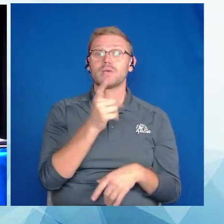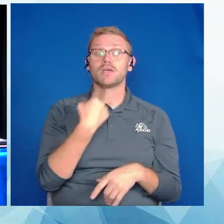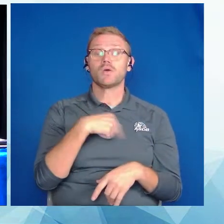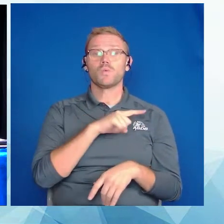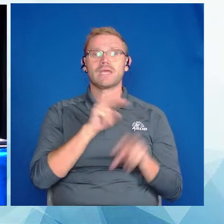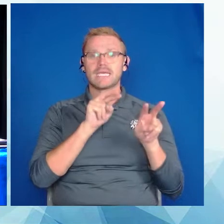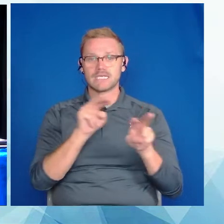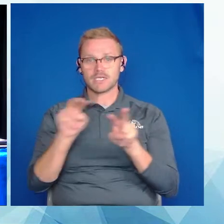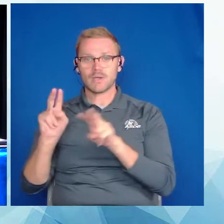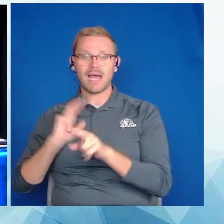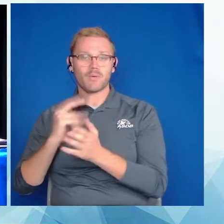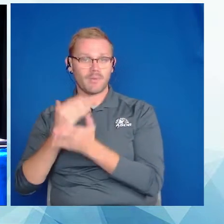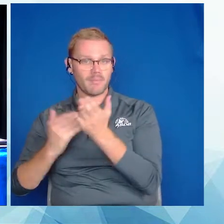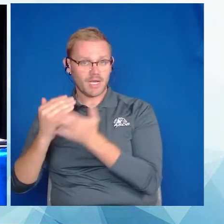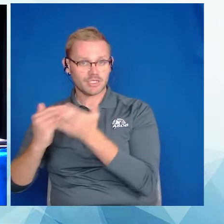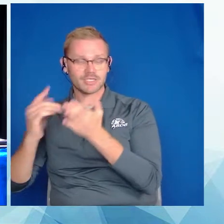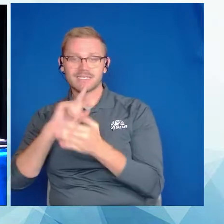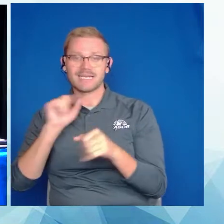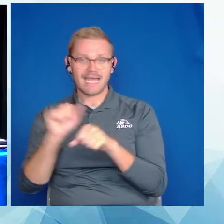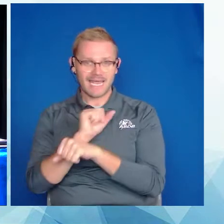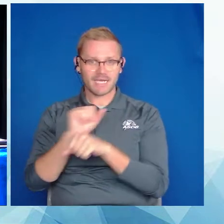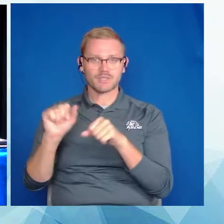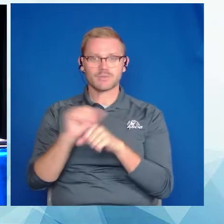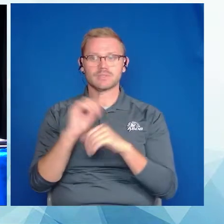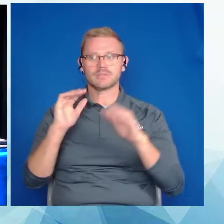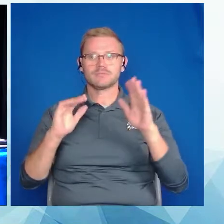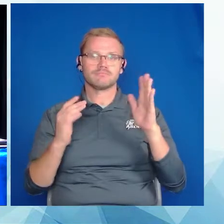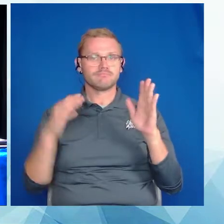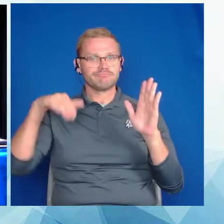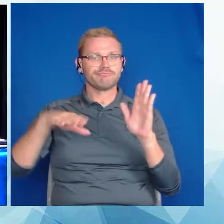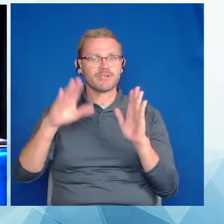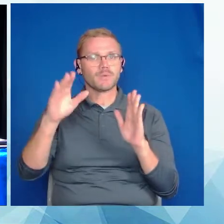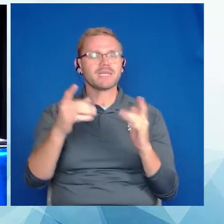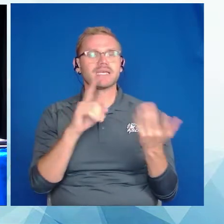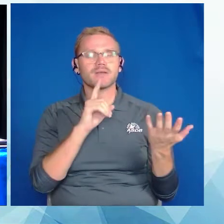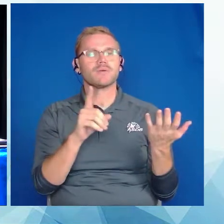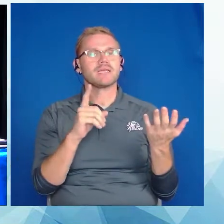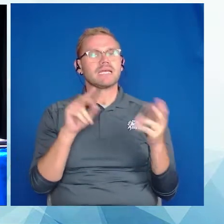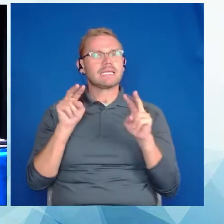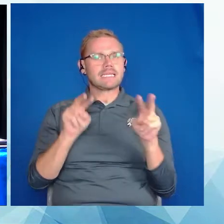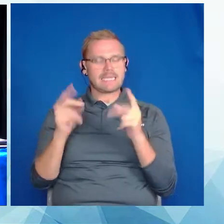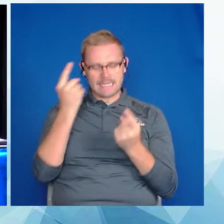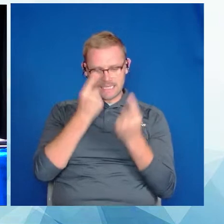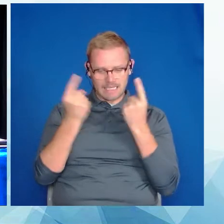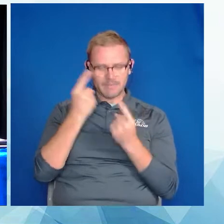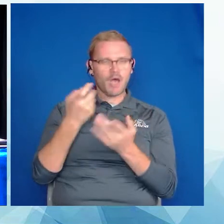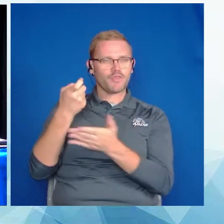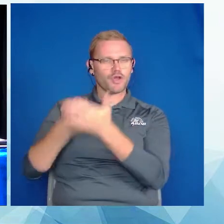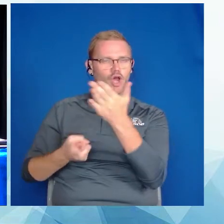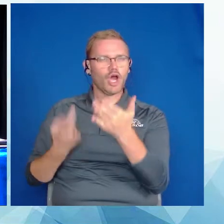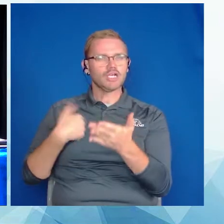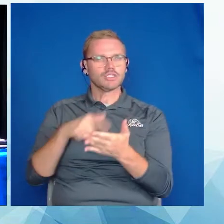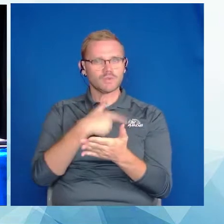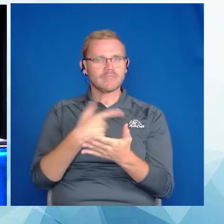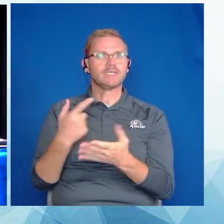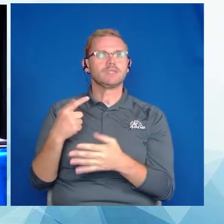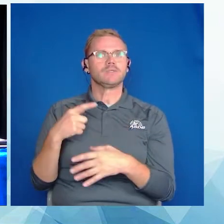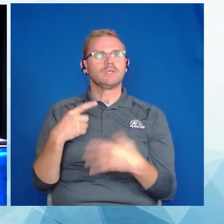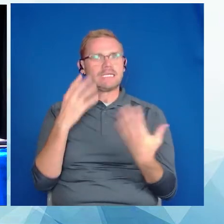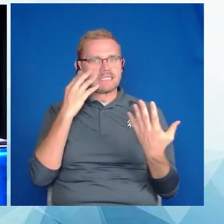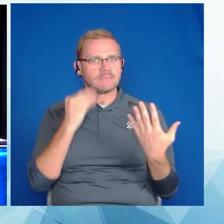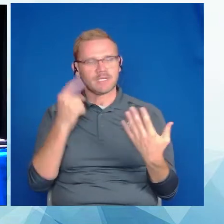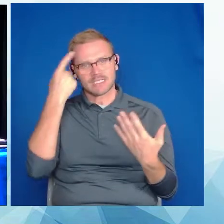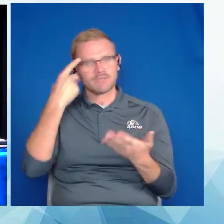to monitor our budgets to actuals frequently, especially considering the costs we continue to incur